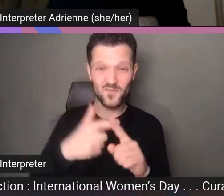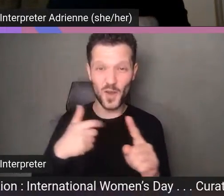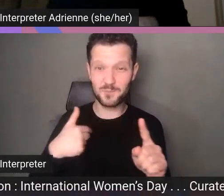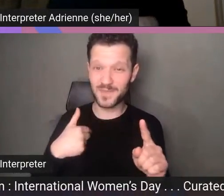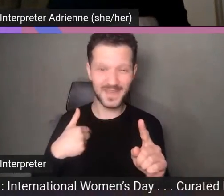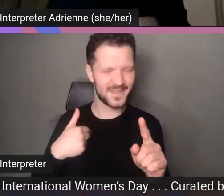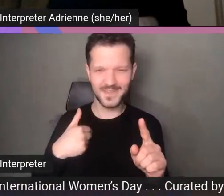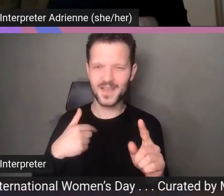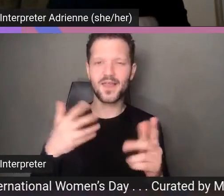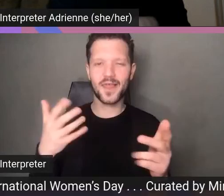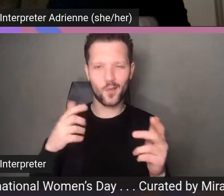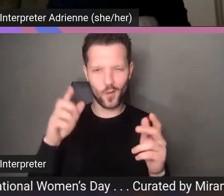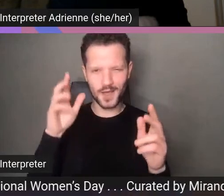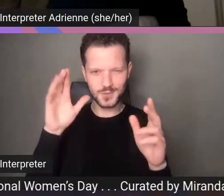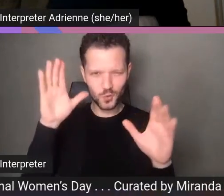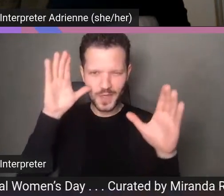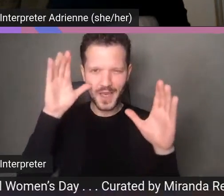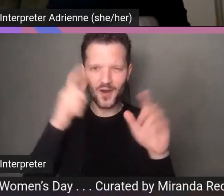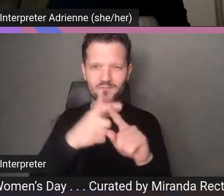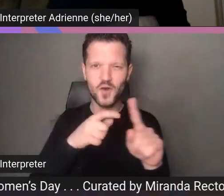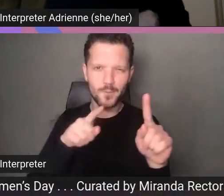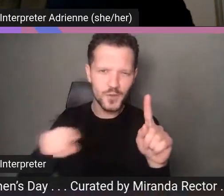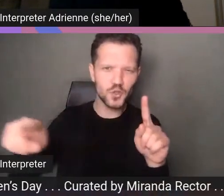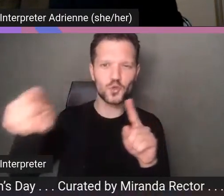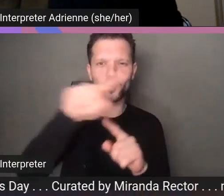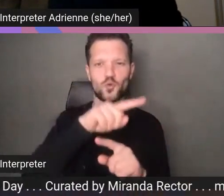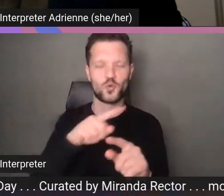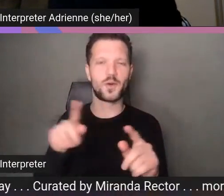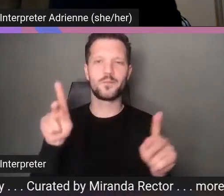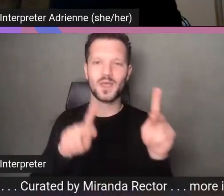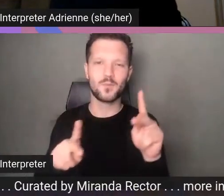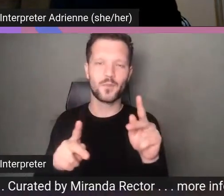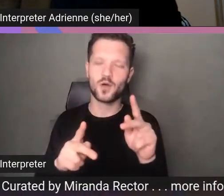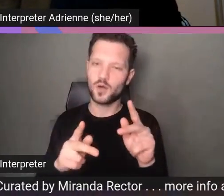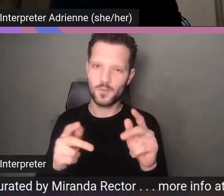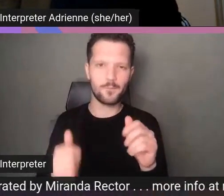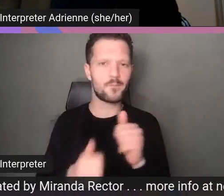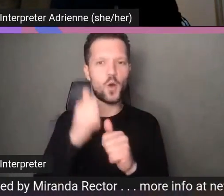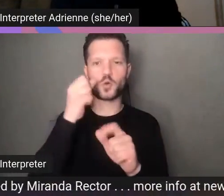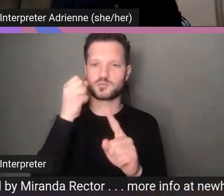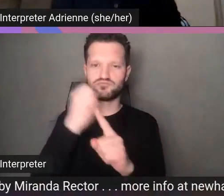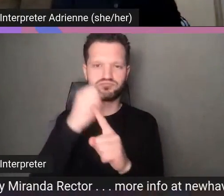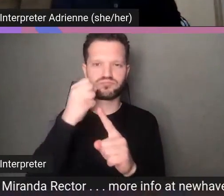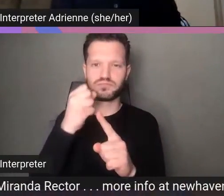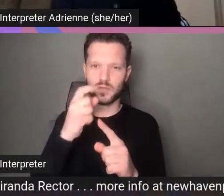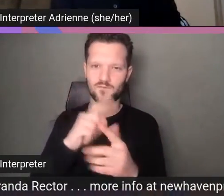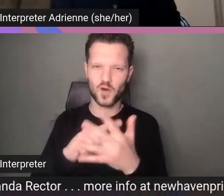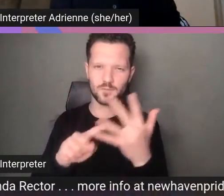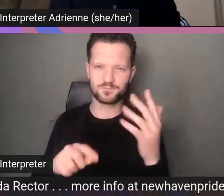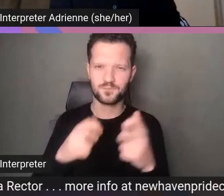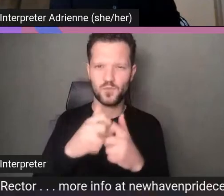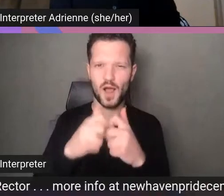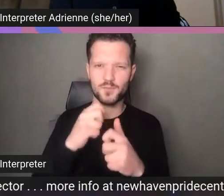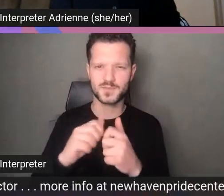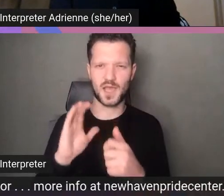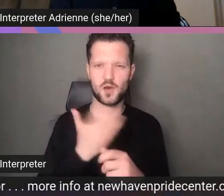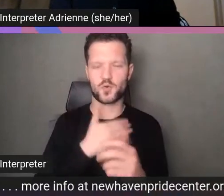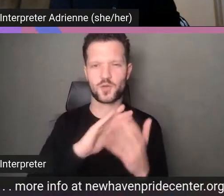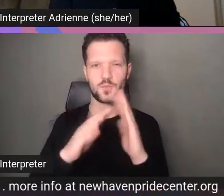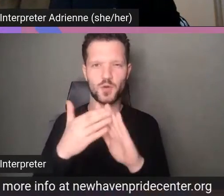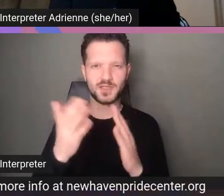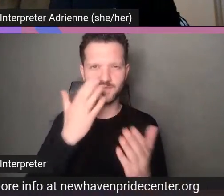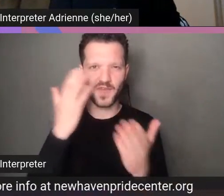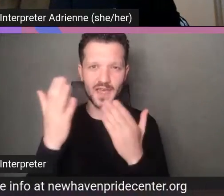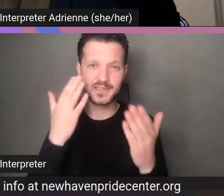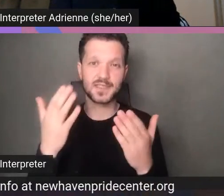are most impacted by the problems that our community are facing. And we look forward to answering any questions.